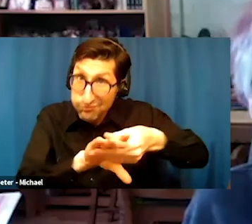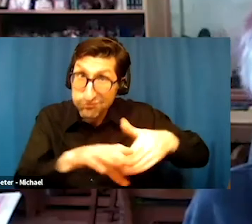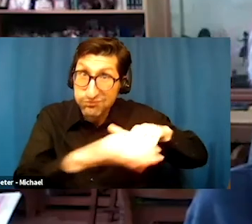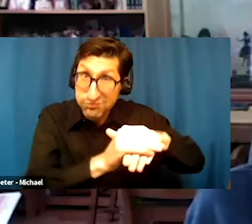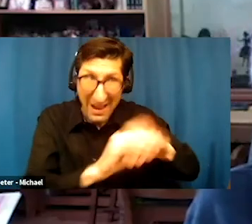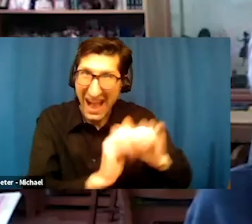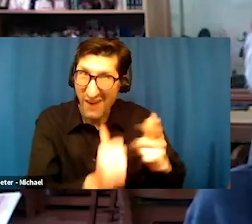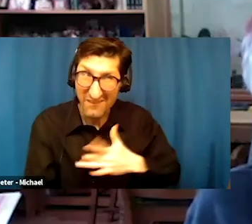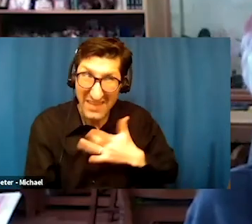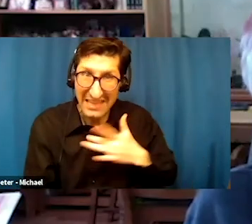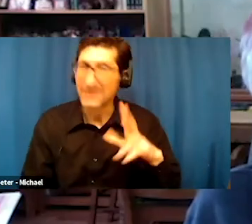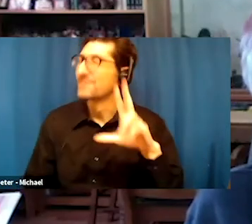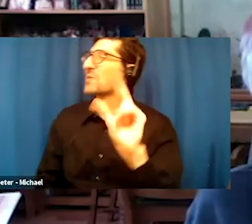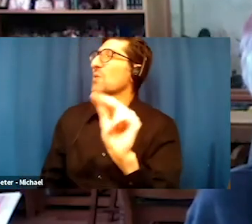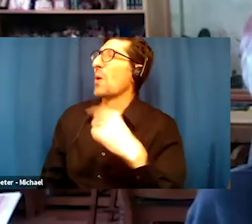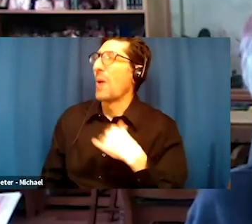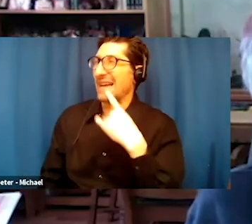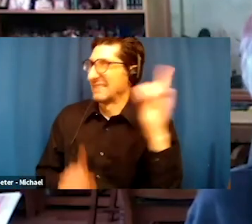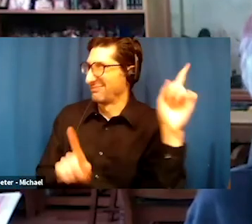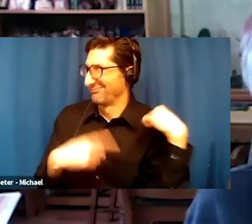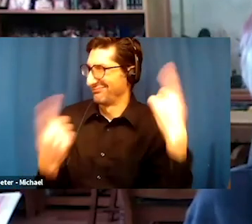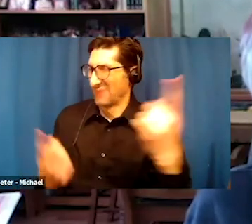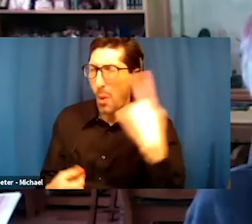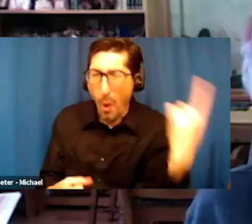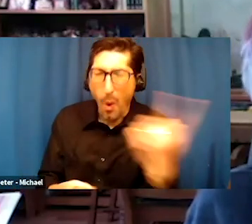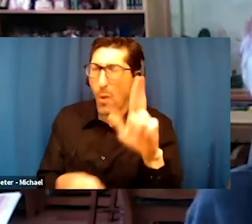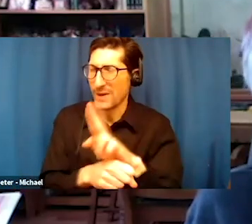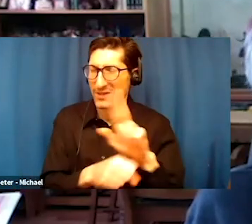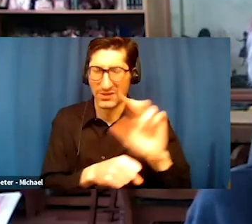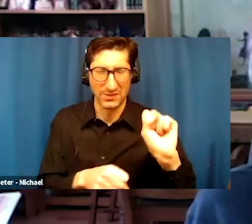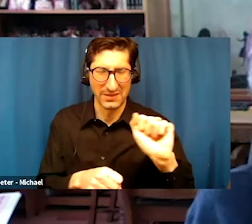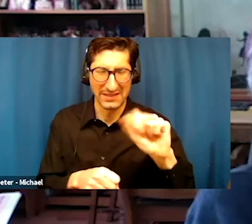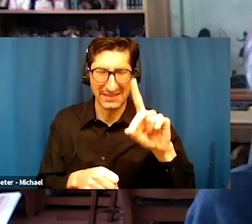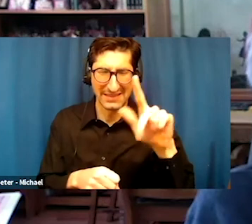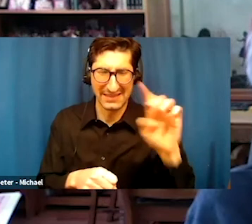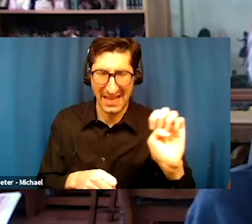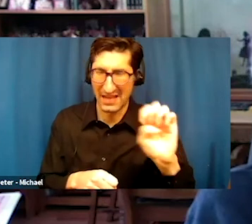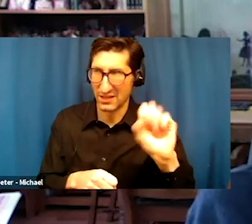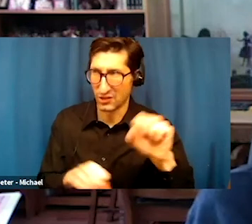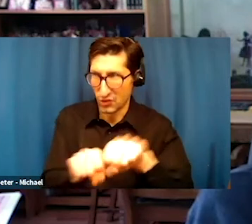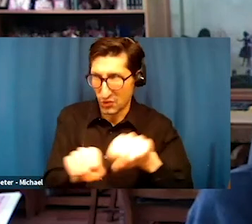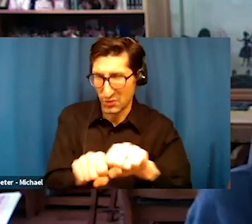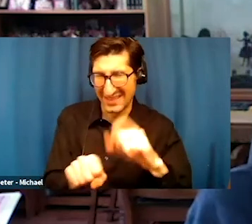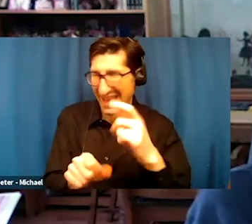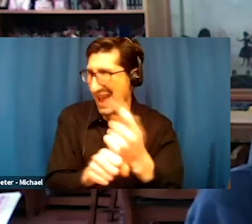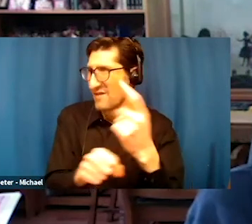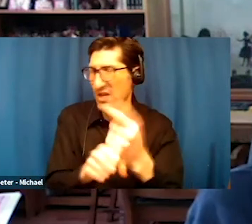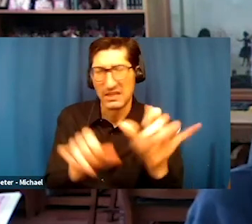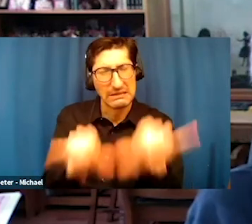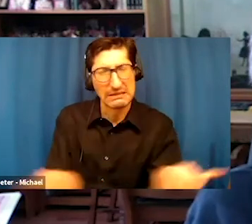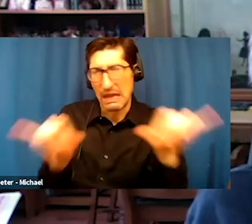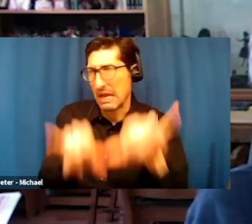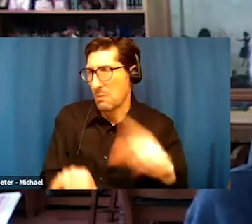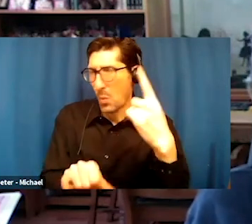no, I said that I always had saddle shoes every single year. I had the same pair of saddle shoes. Um,